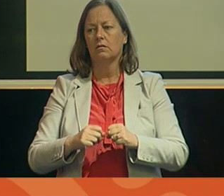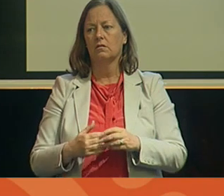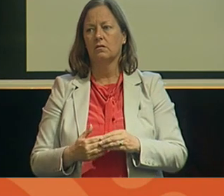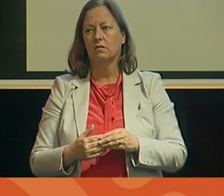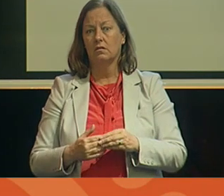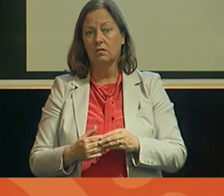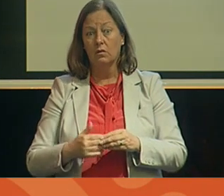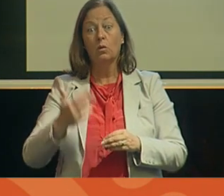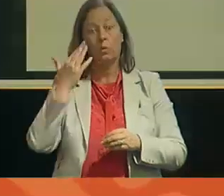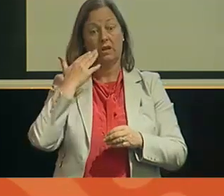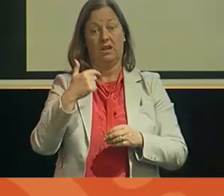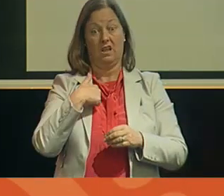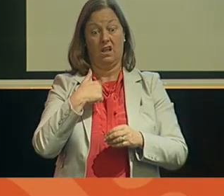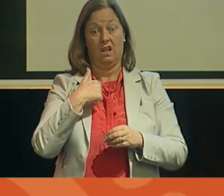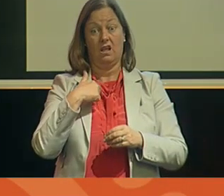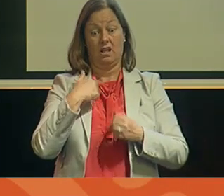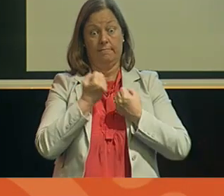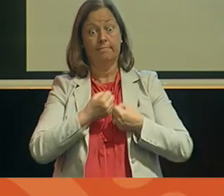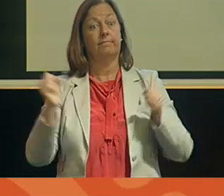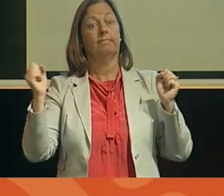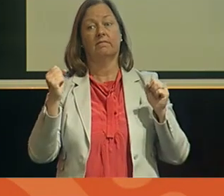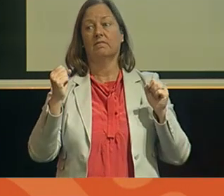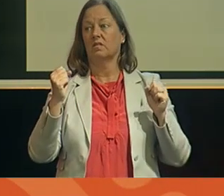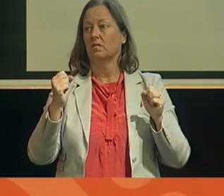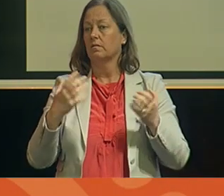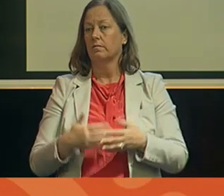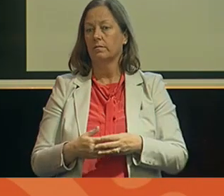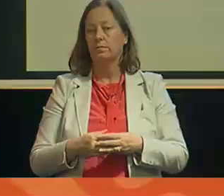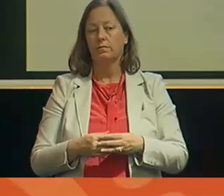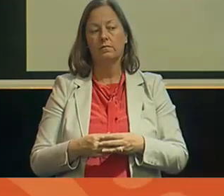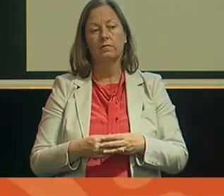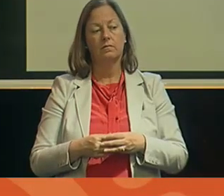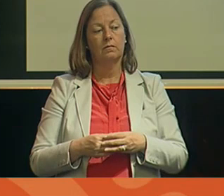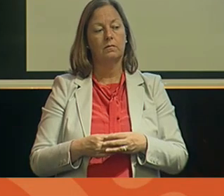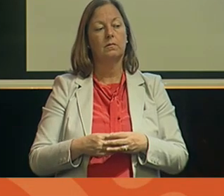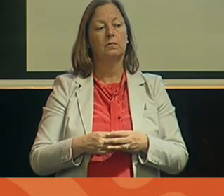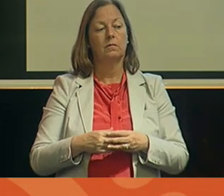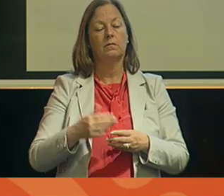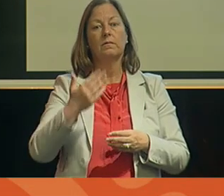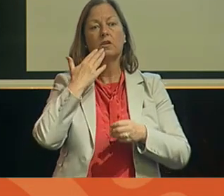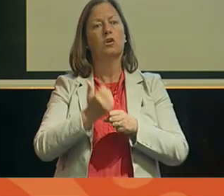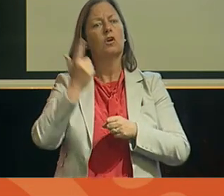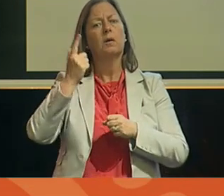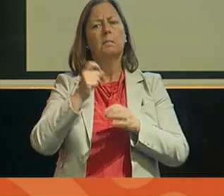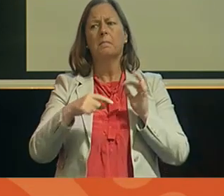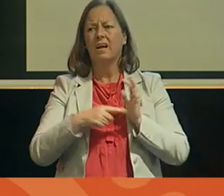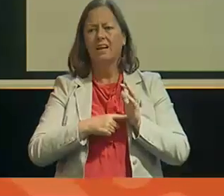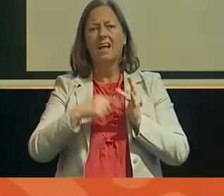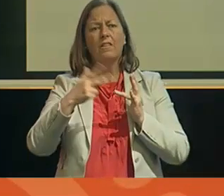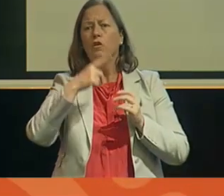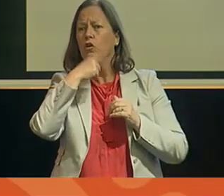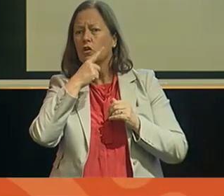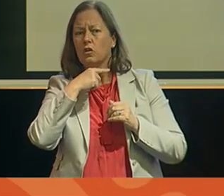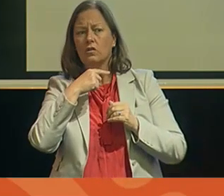But when I came out, I'm thankful to God that I wasn't affected in a way. But imagine the other girls going through the